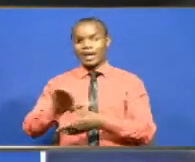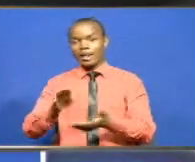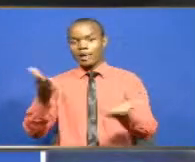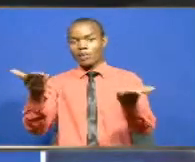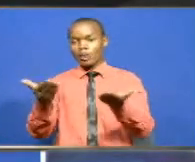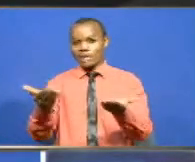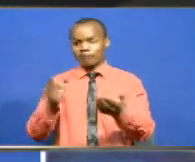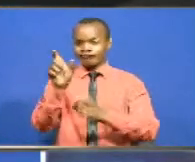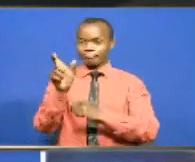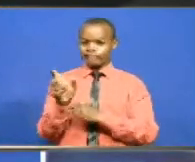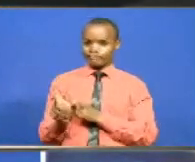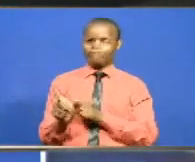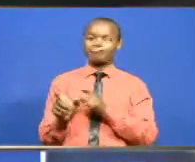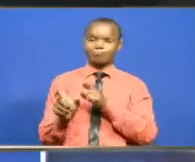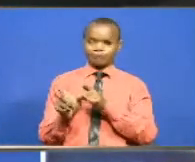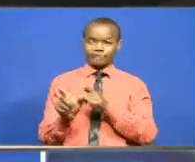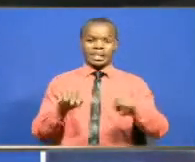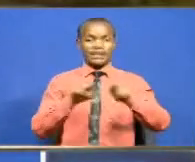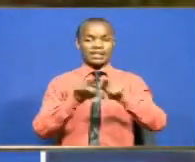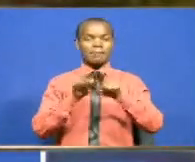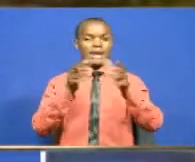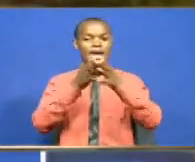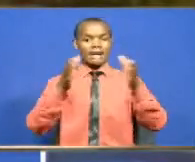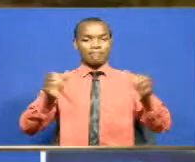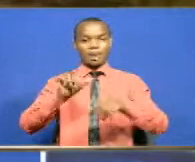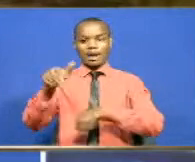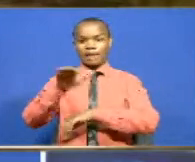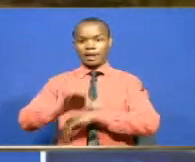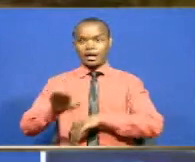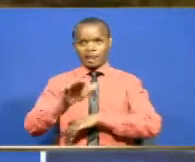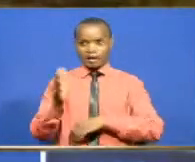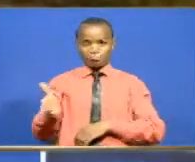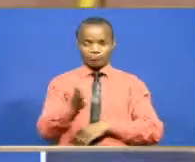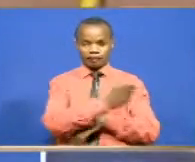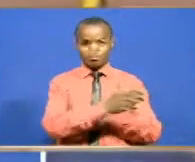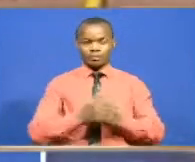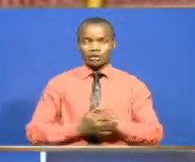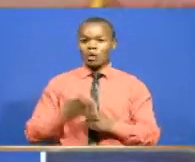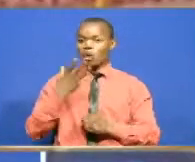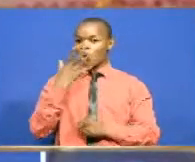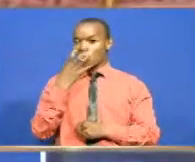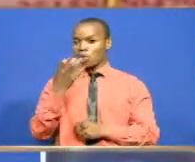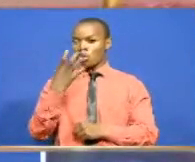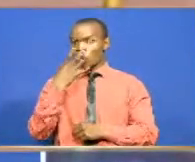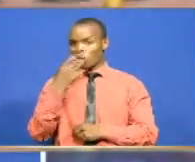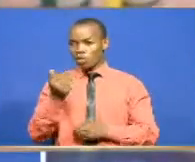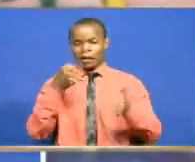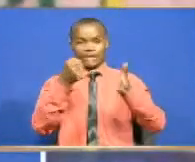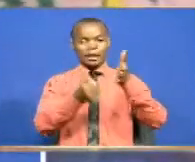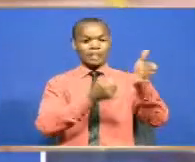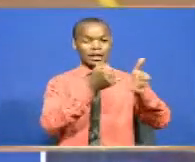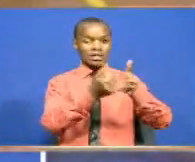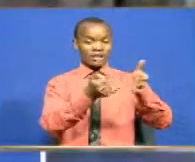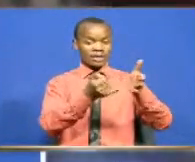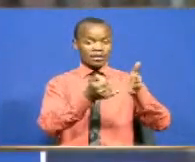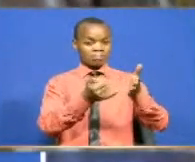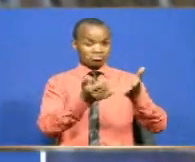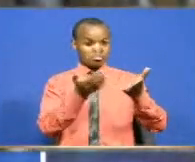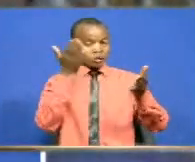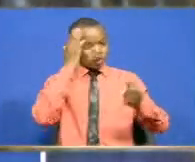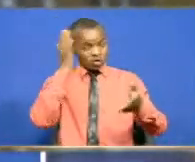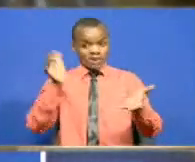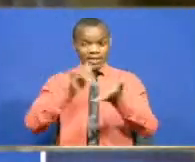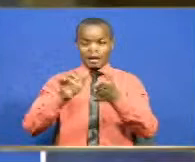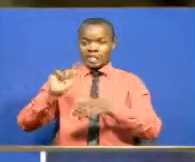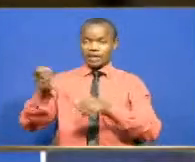regions, so we are looking at expanding various other regions. Meanwhile, the horticulture industry is optimistic that Kenya would seal a deal with the